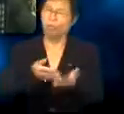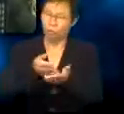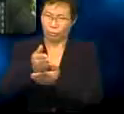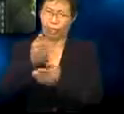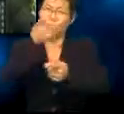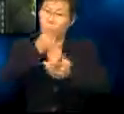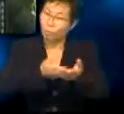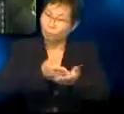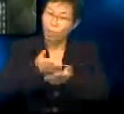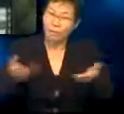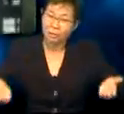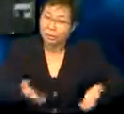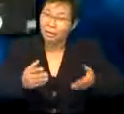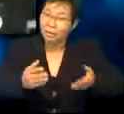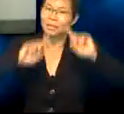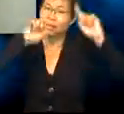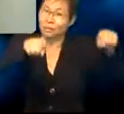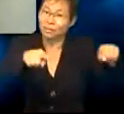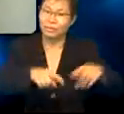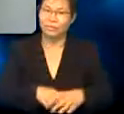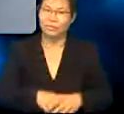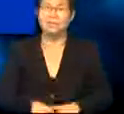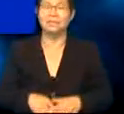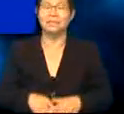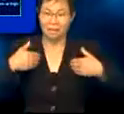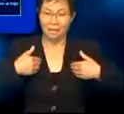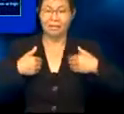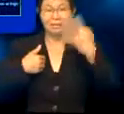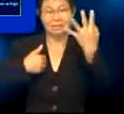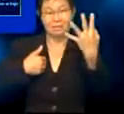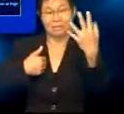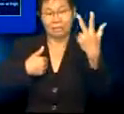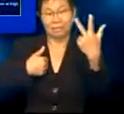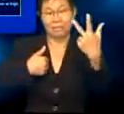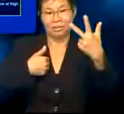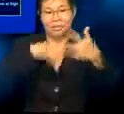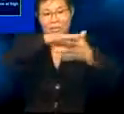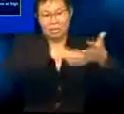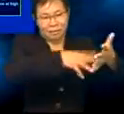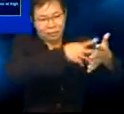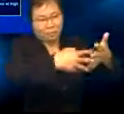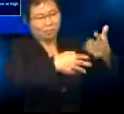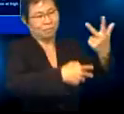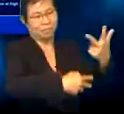All right, here goes. There are 3 rows in the